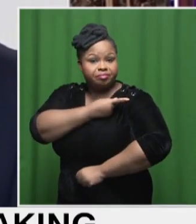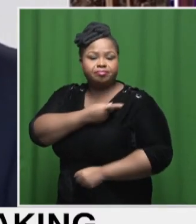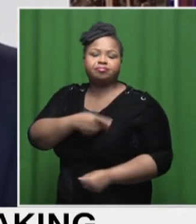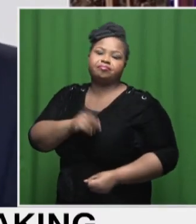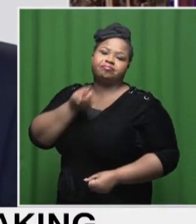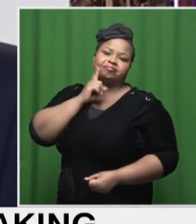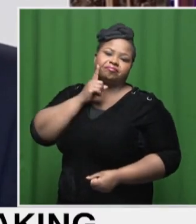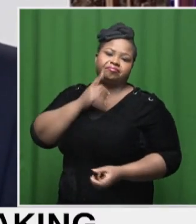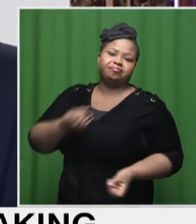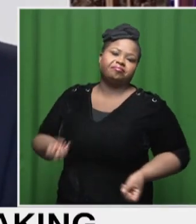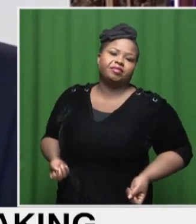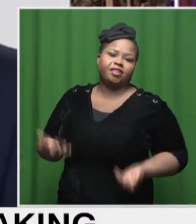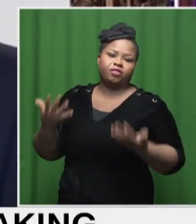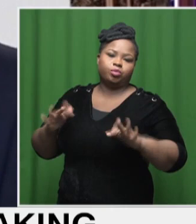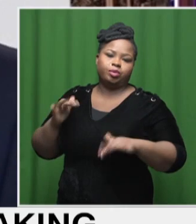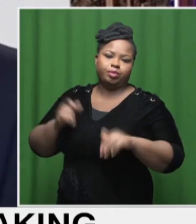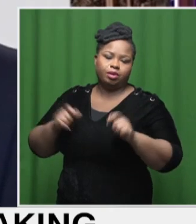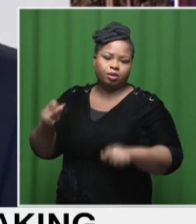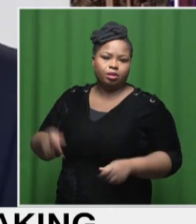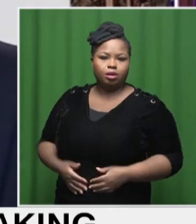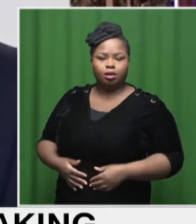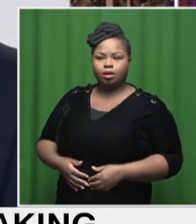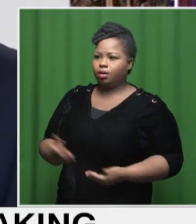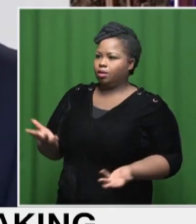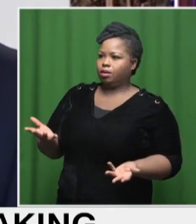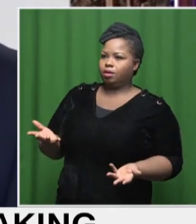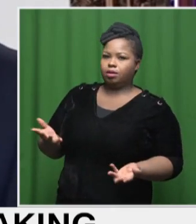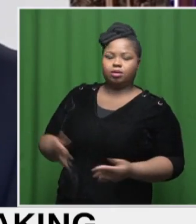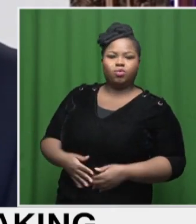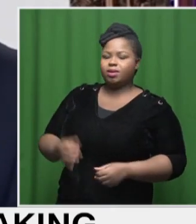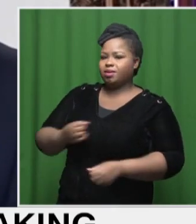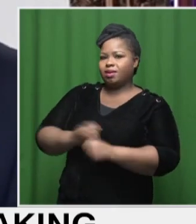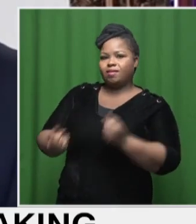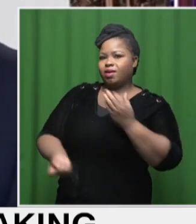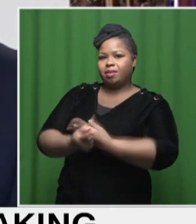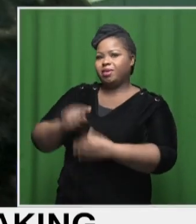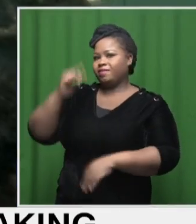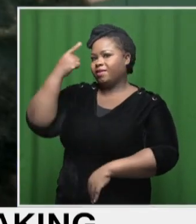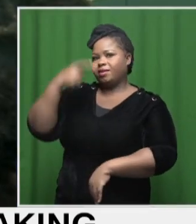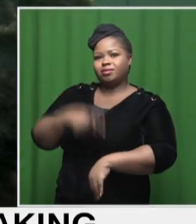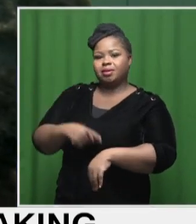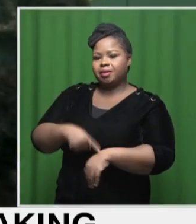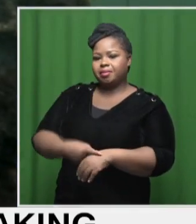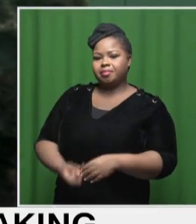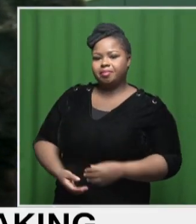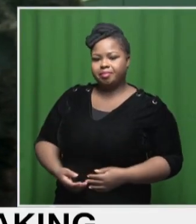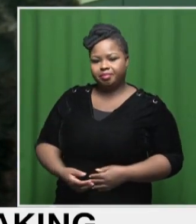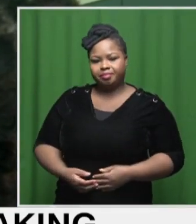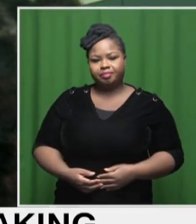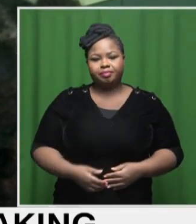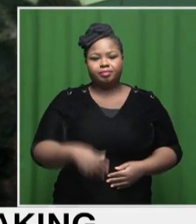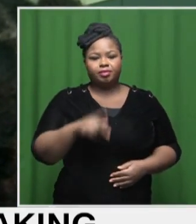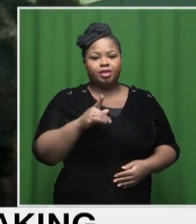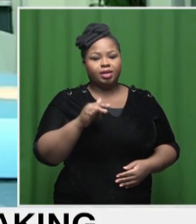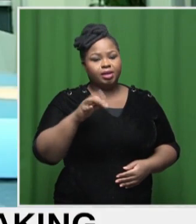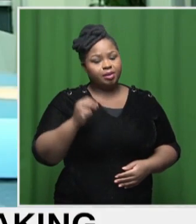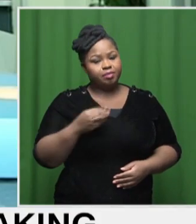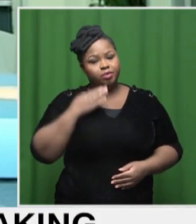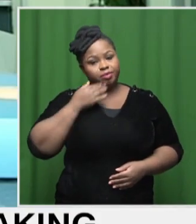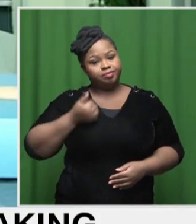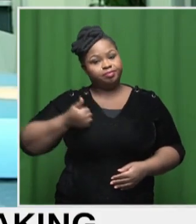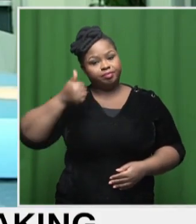tested and administered. That is unprecedented in the history of infectious diseases. With Abdul Karim at the